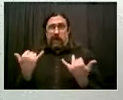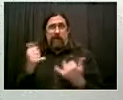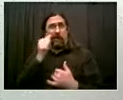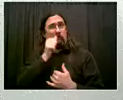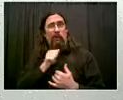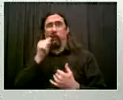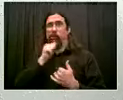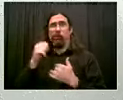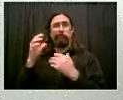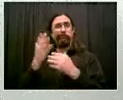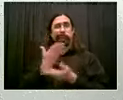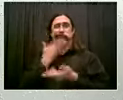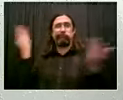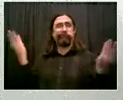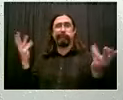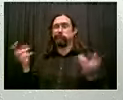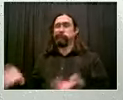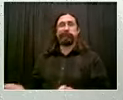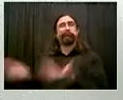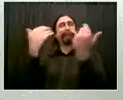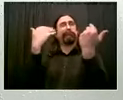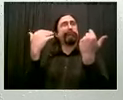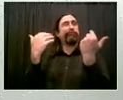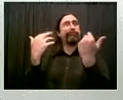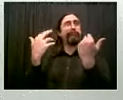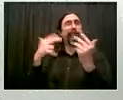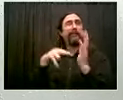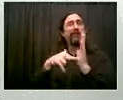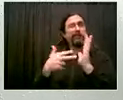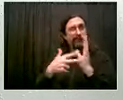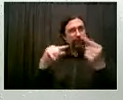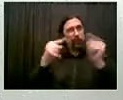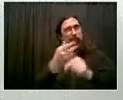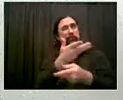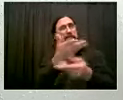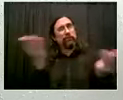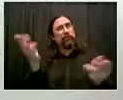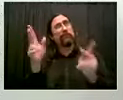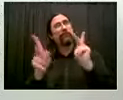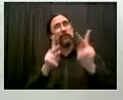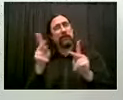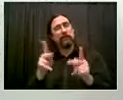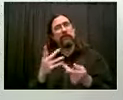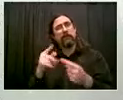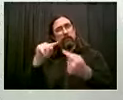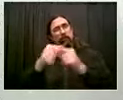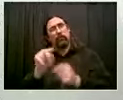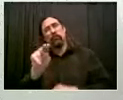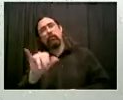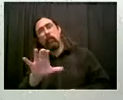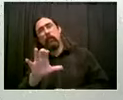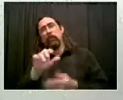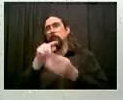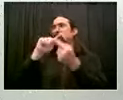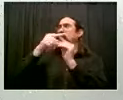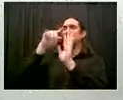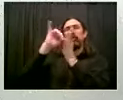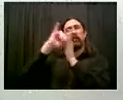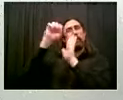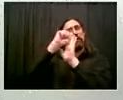bridge or creating a bridge that will give them an opportunity to be able to